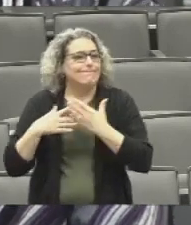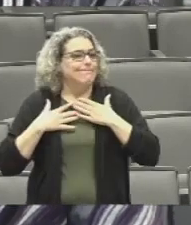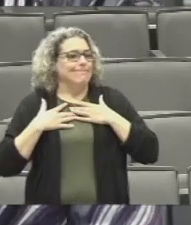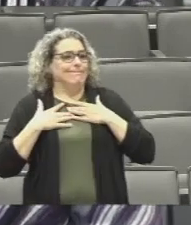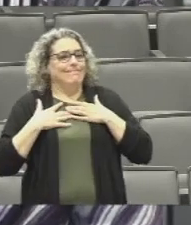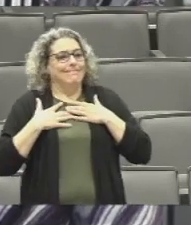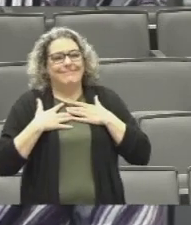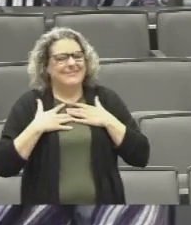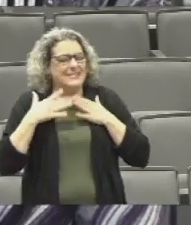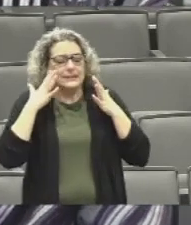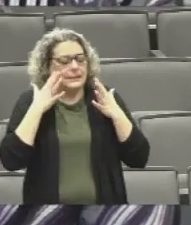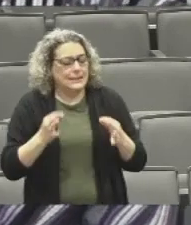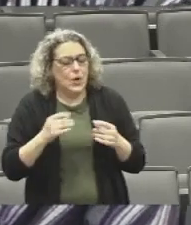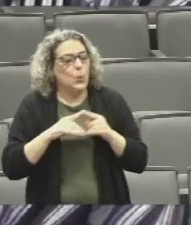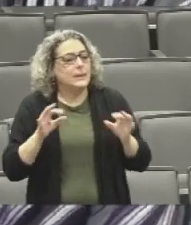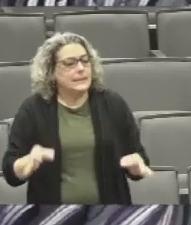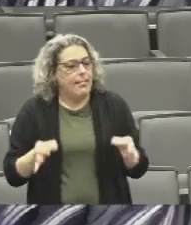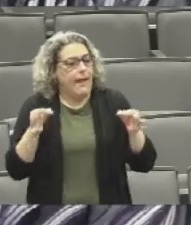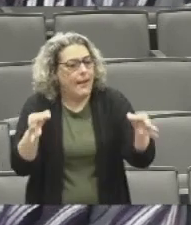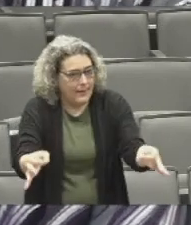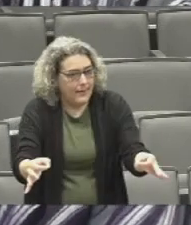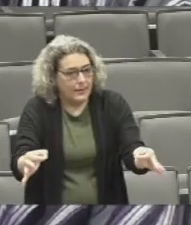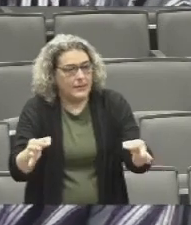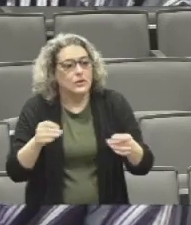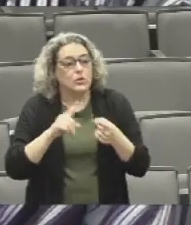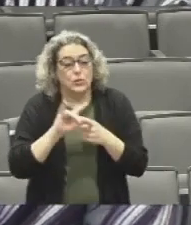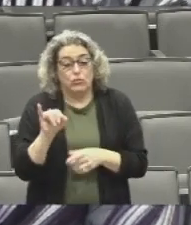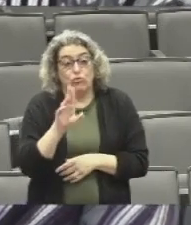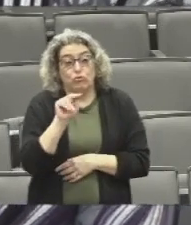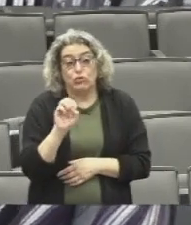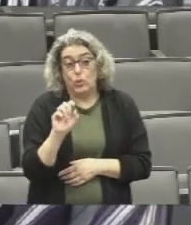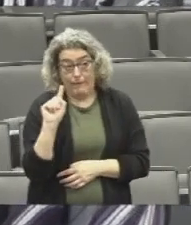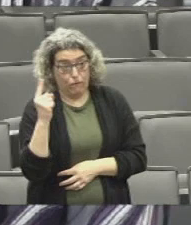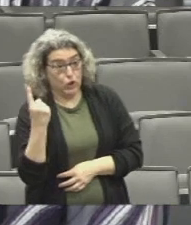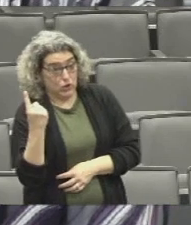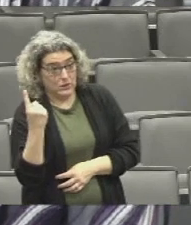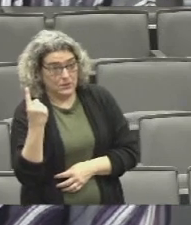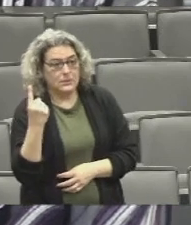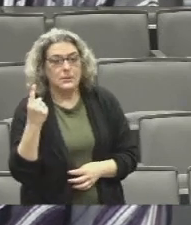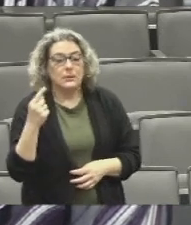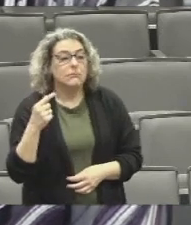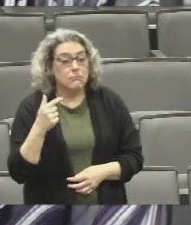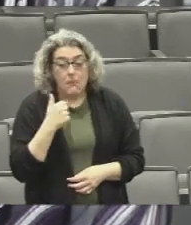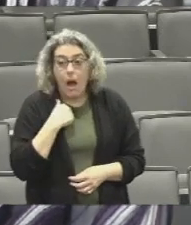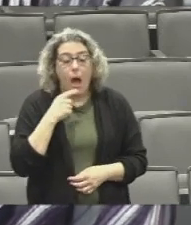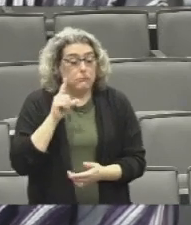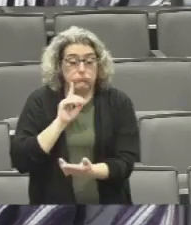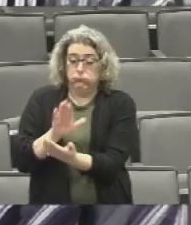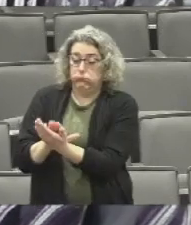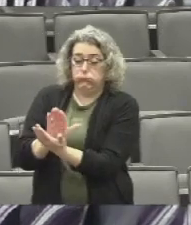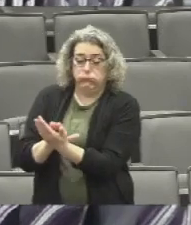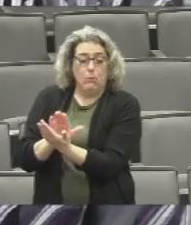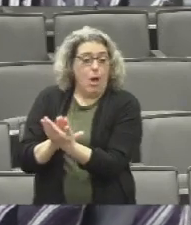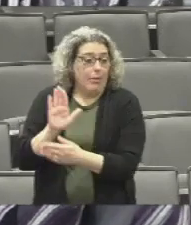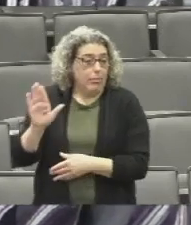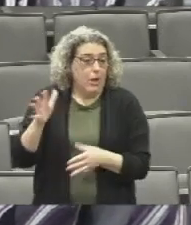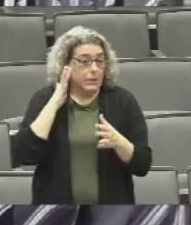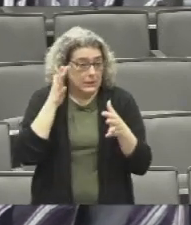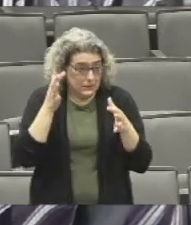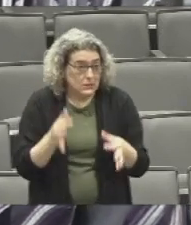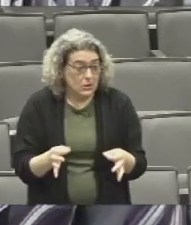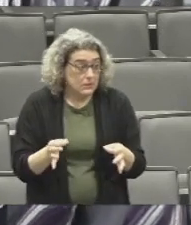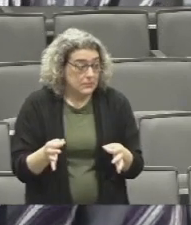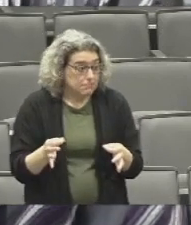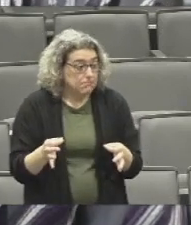would delay opening through to June 1. And I think that's a very applaudable action that they